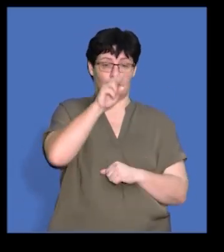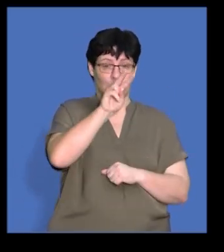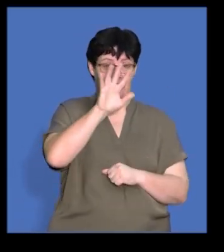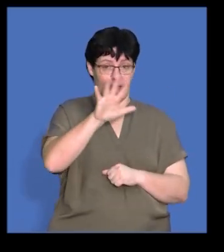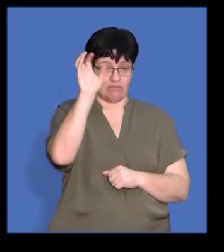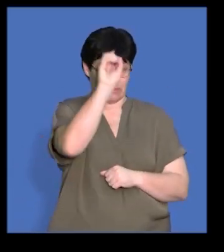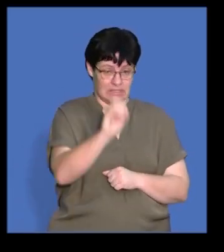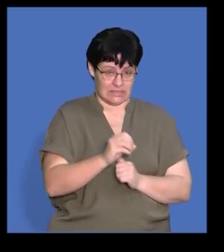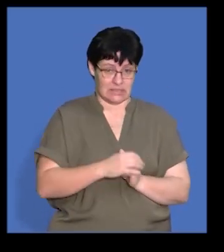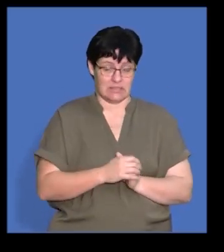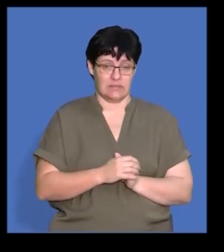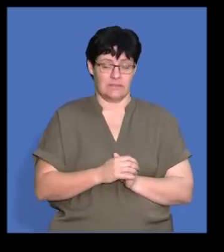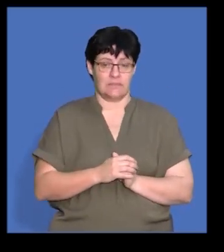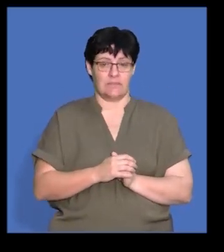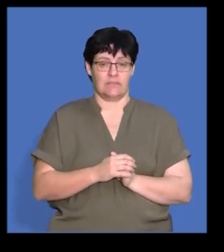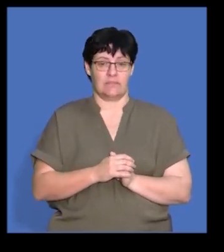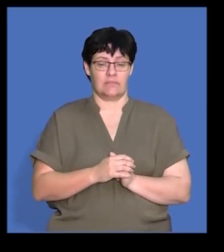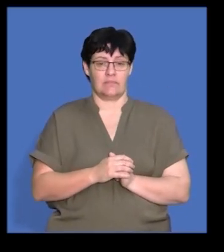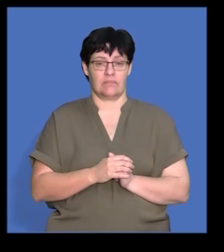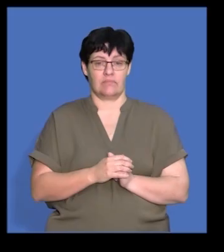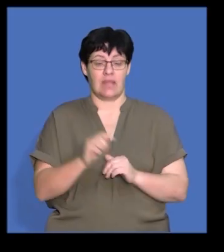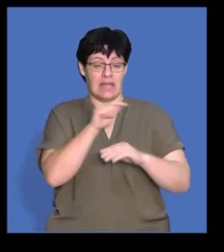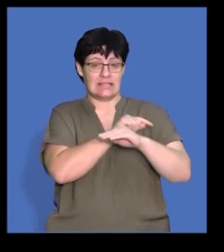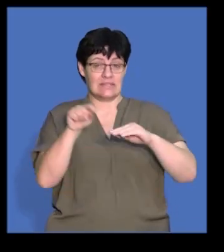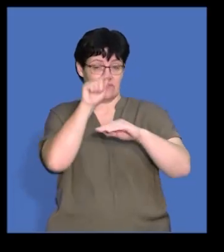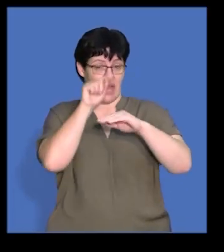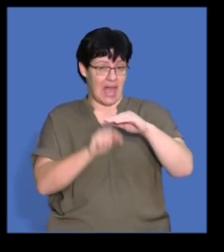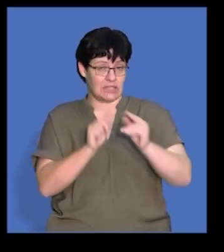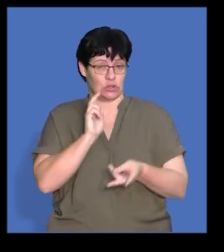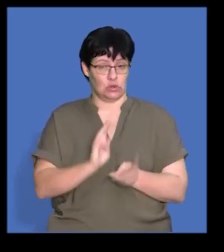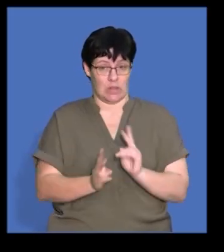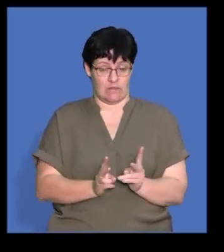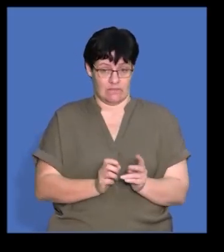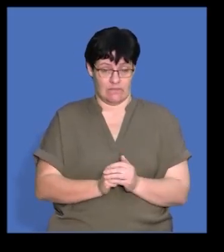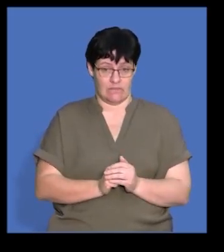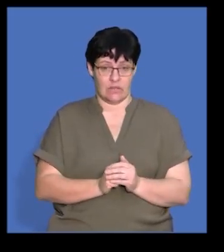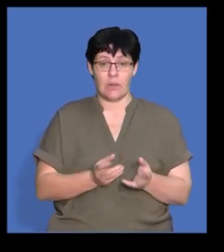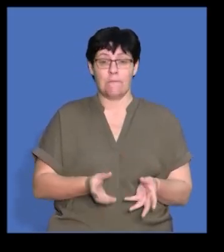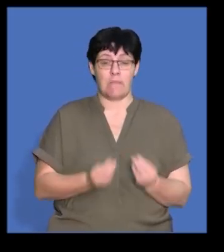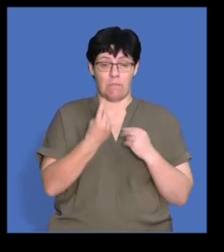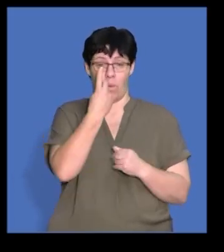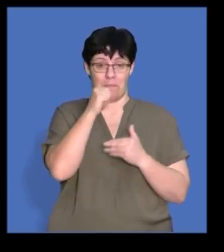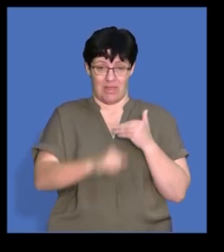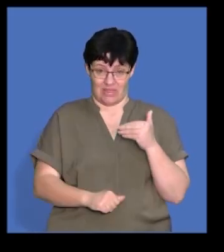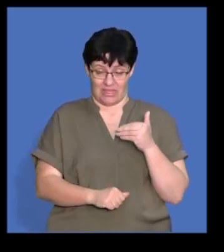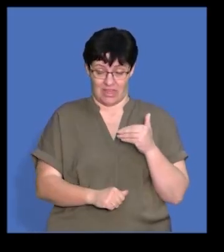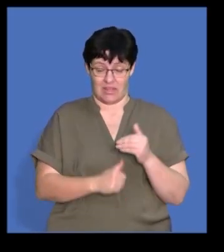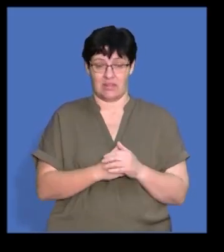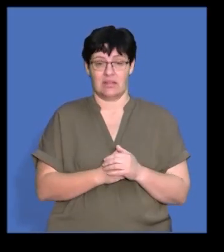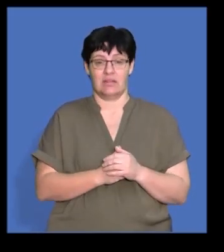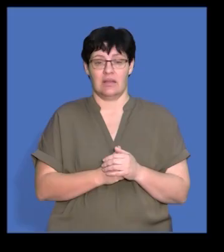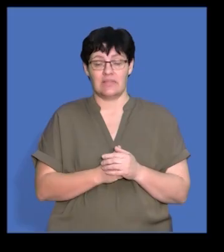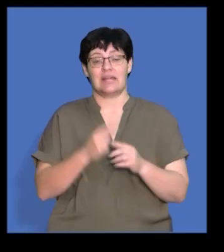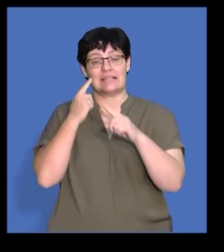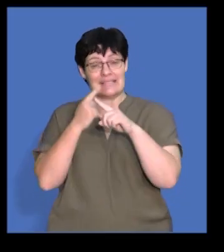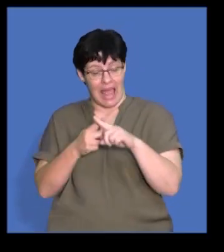8.25%. I'm going to divide it by 12 to get a monthly rate, and I'm going